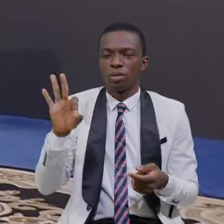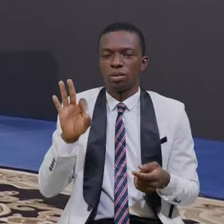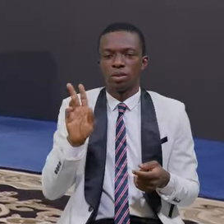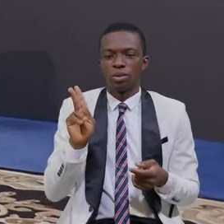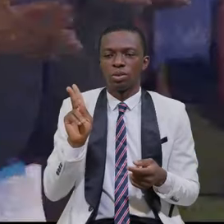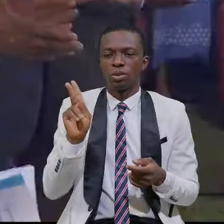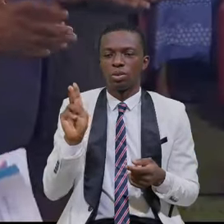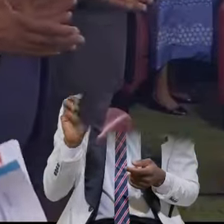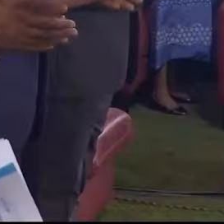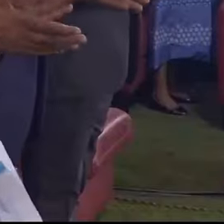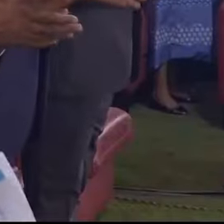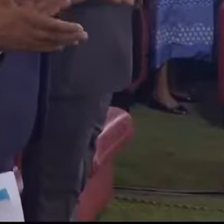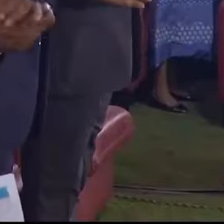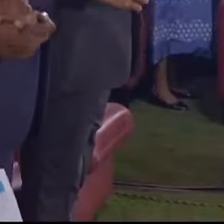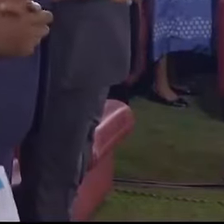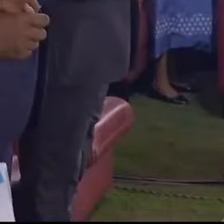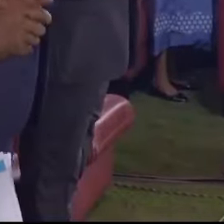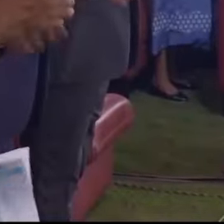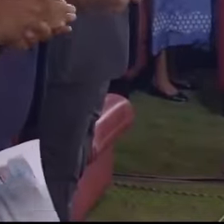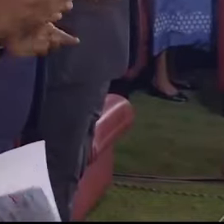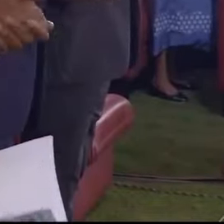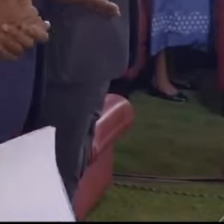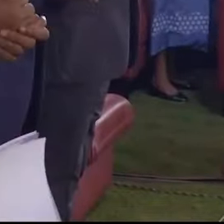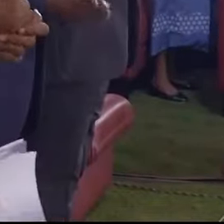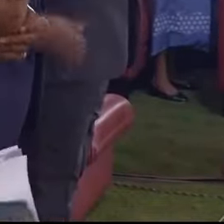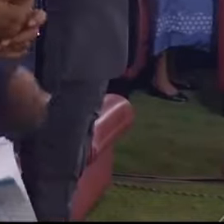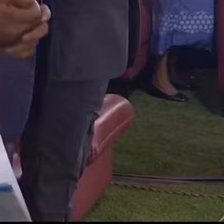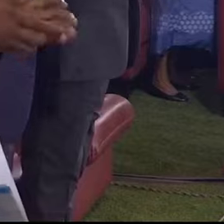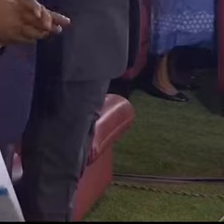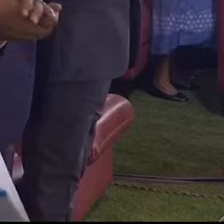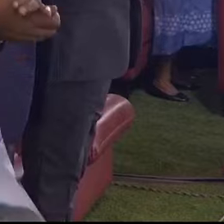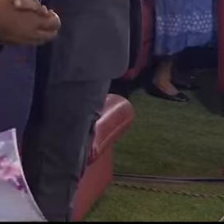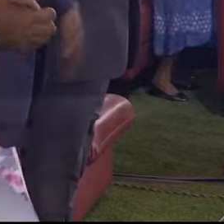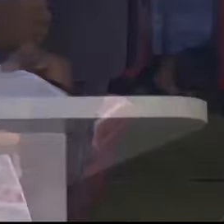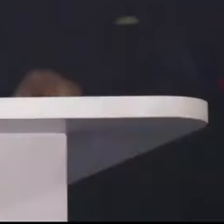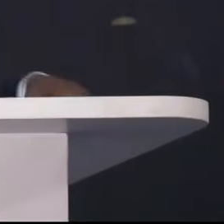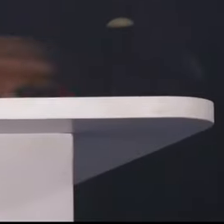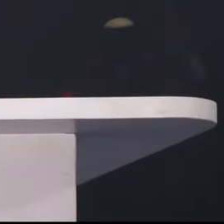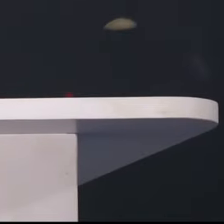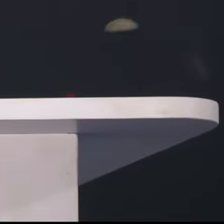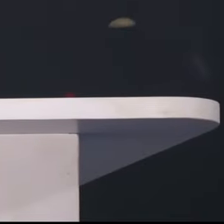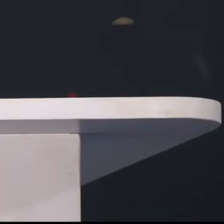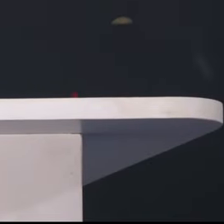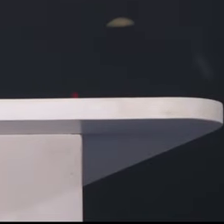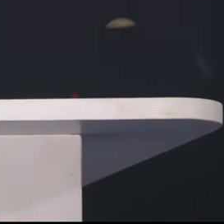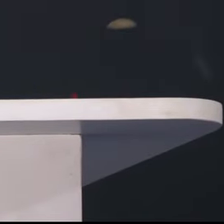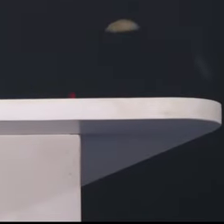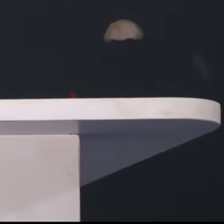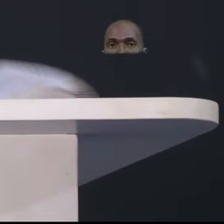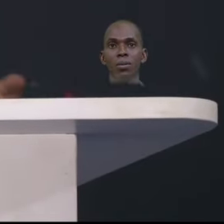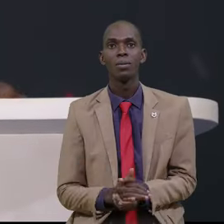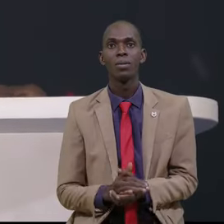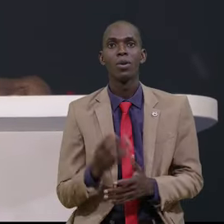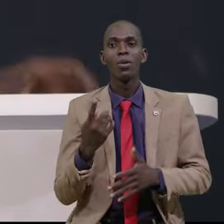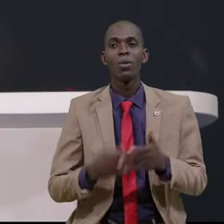welcome sir thank you Bishop praise the Lord hallelujah what a joy to be